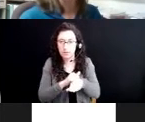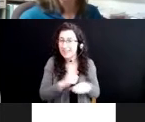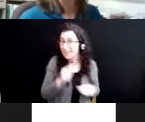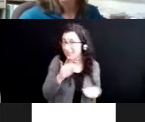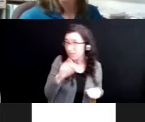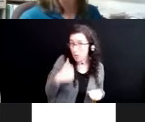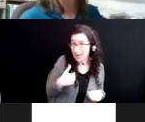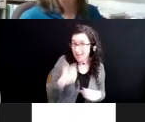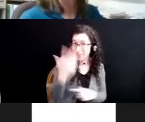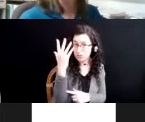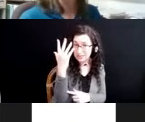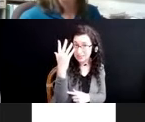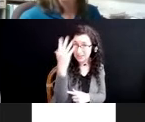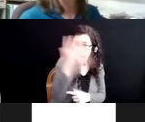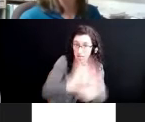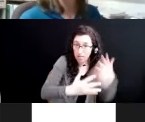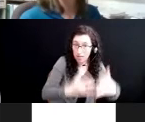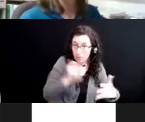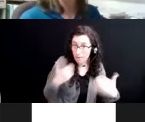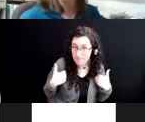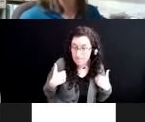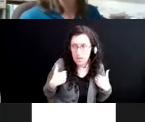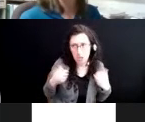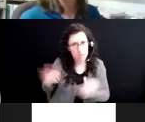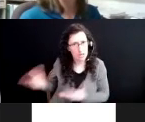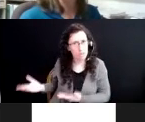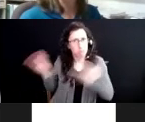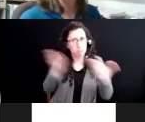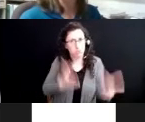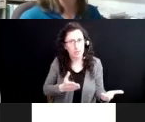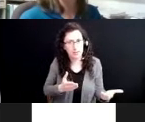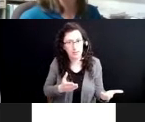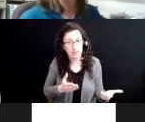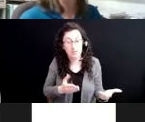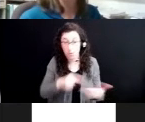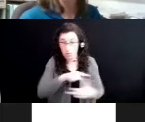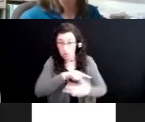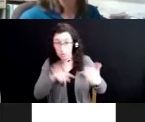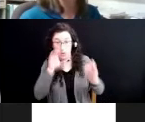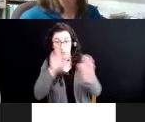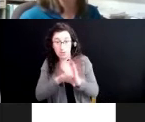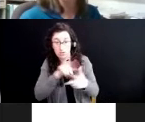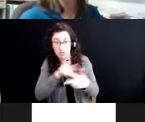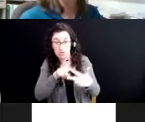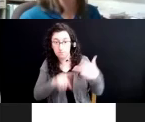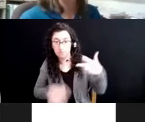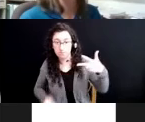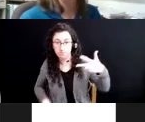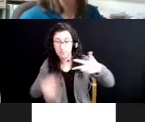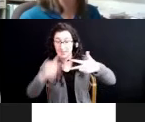in, they can be installed, and actually all three of these pictures, this log was placed, these